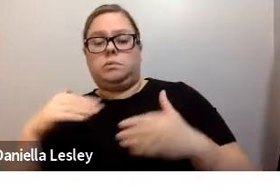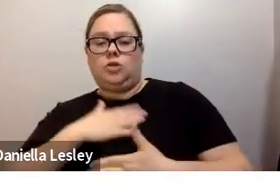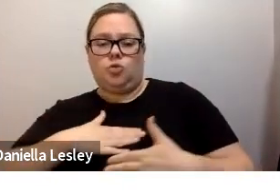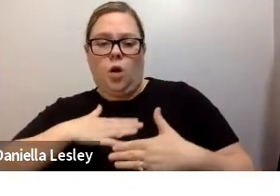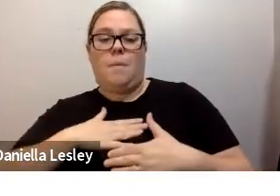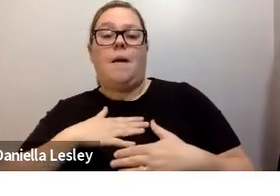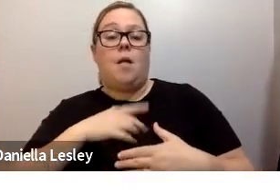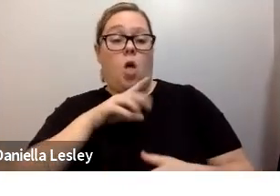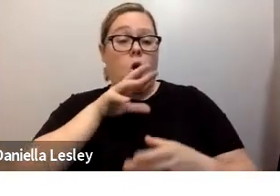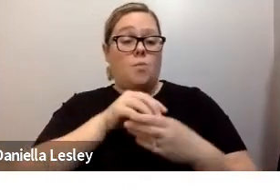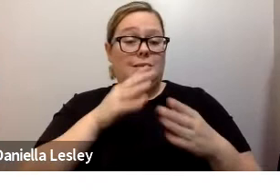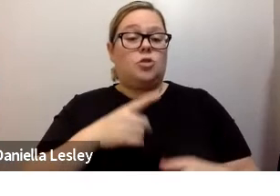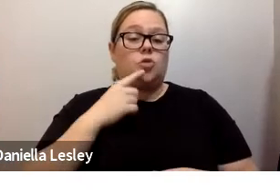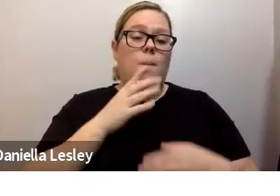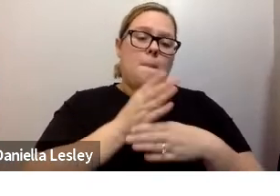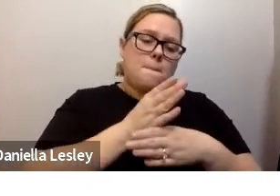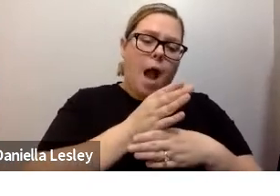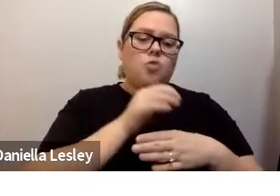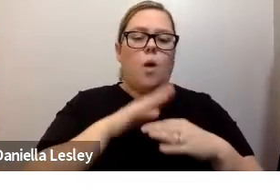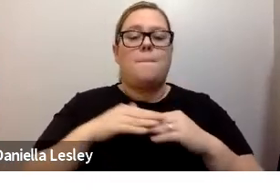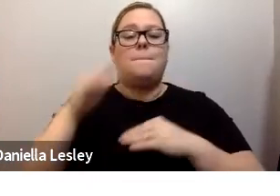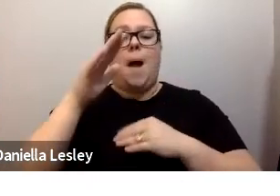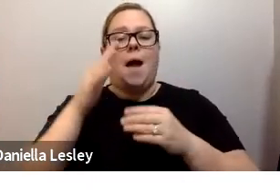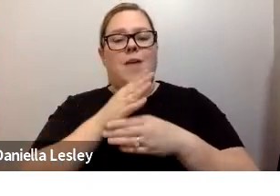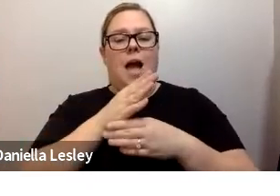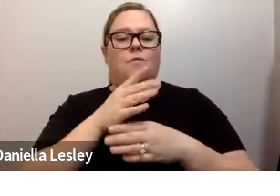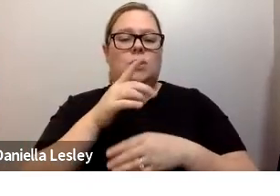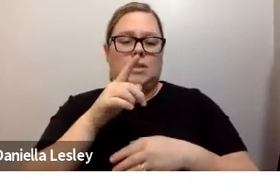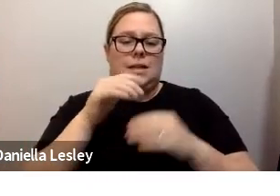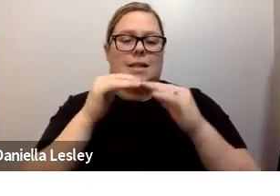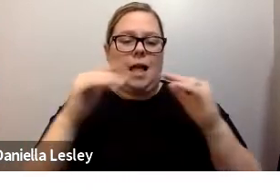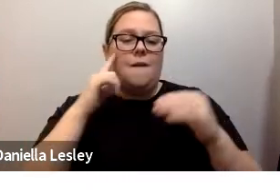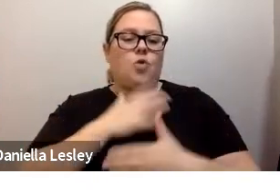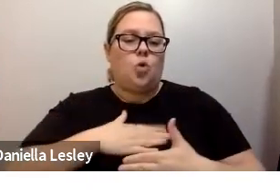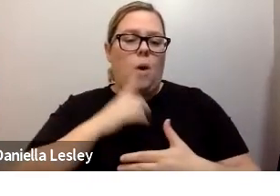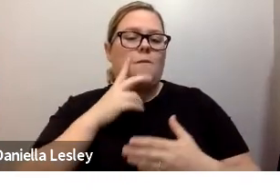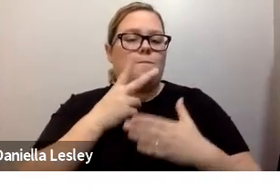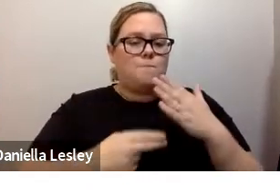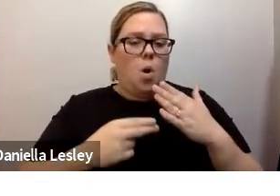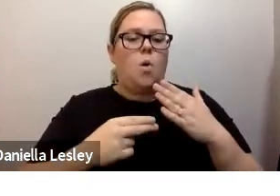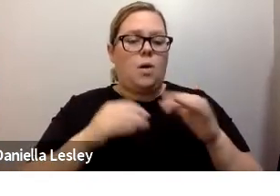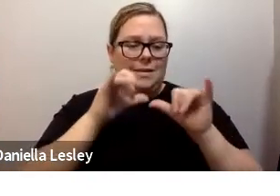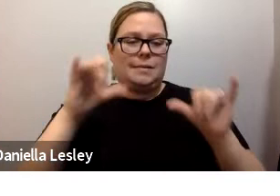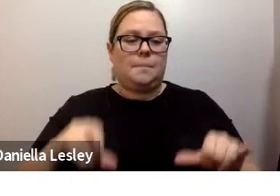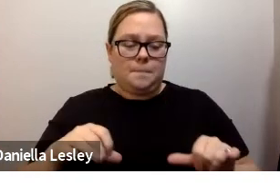have reported moderate to above average levels of enjoyment for each game on both systems.